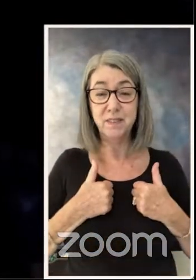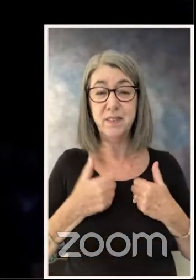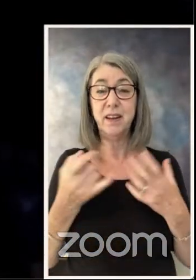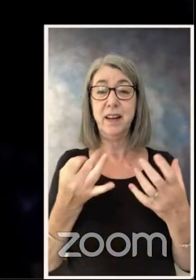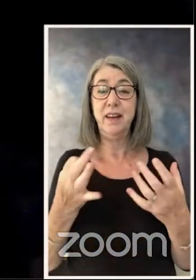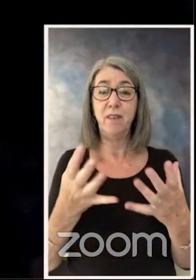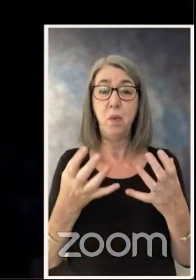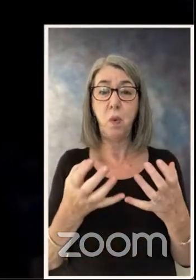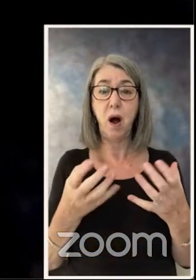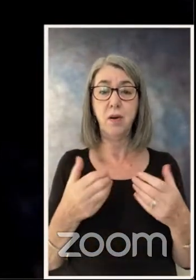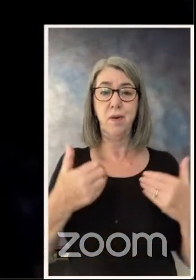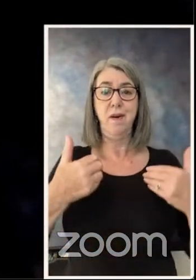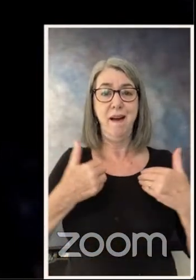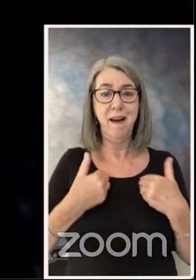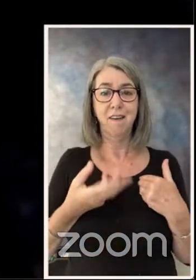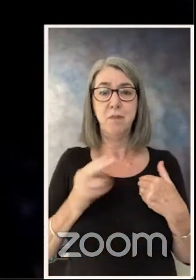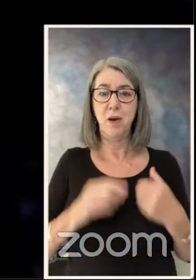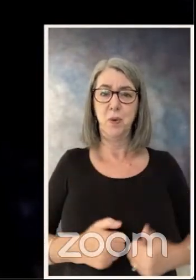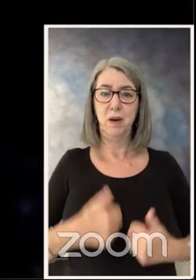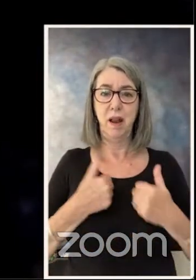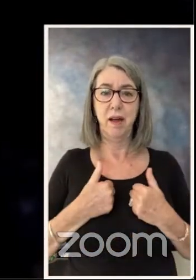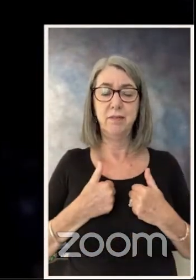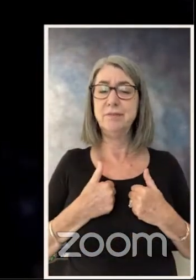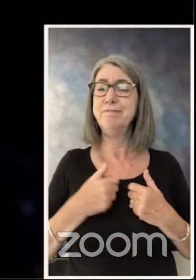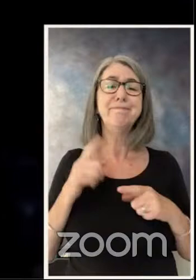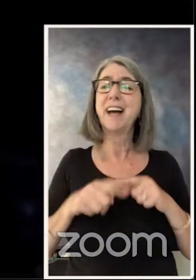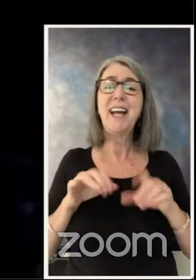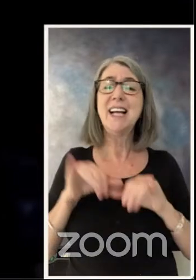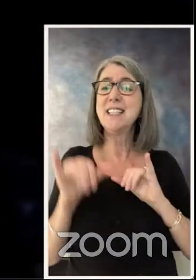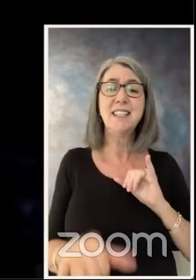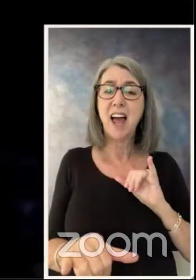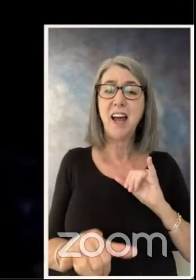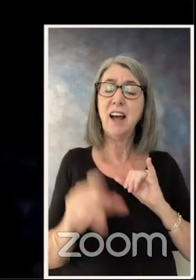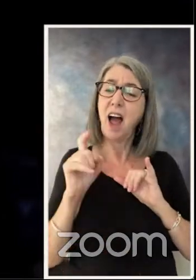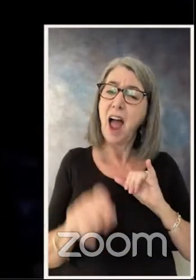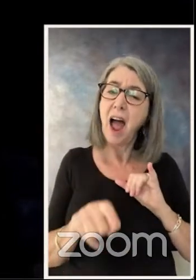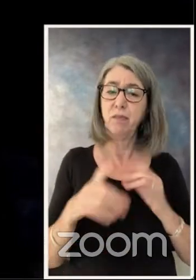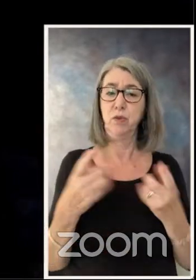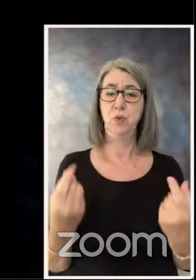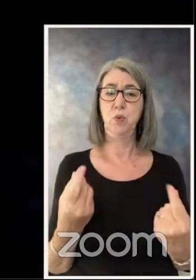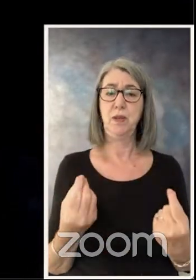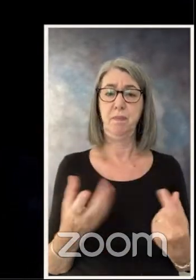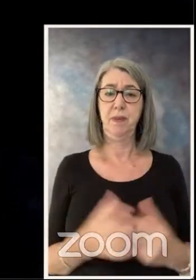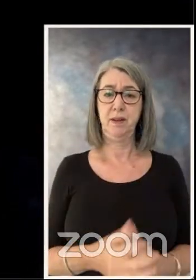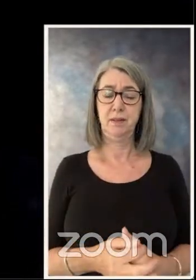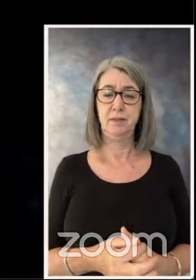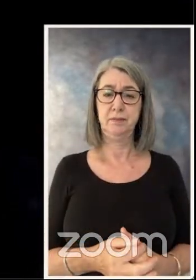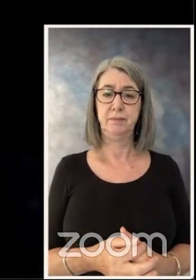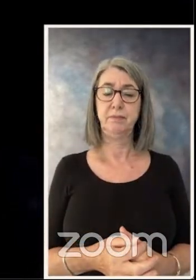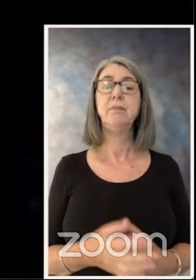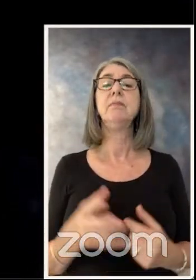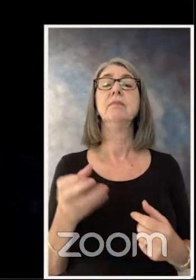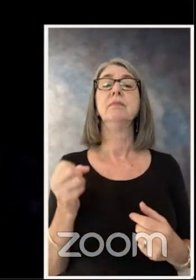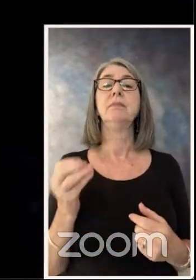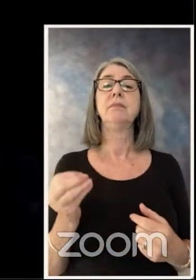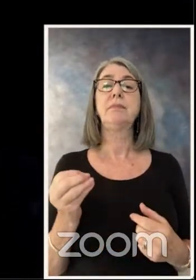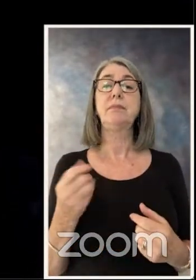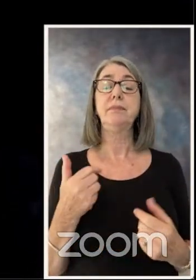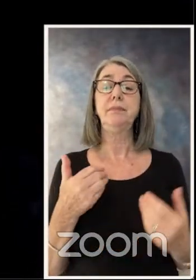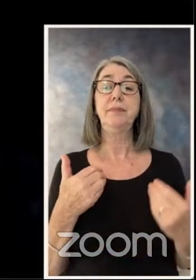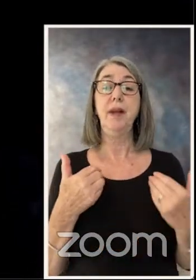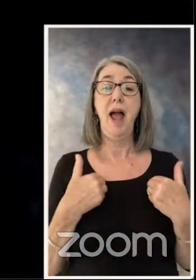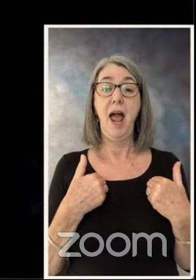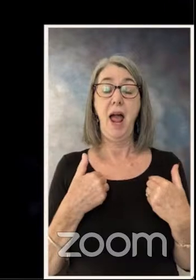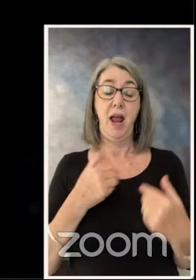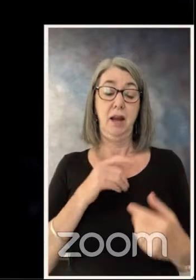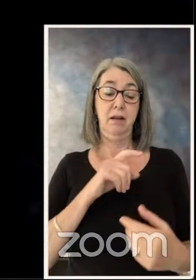if I want to have my own life, I can't stay where I am. I have to do something. And I ended up